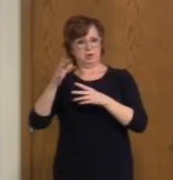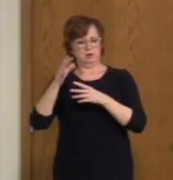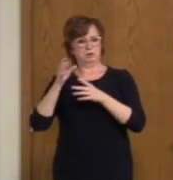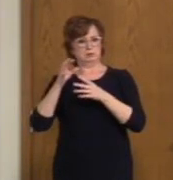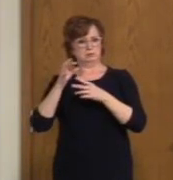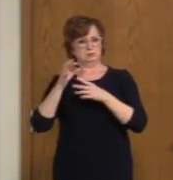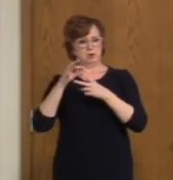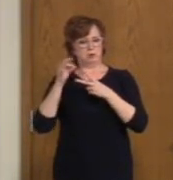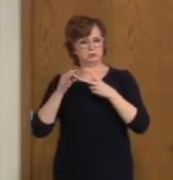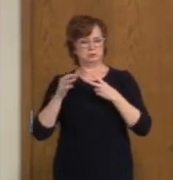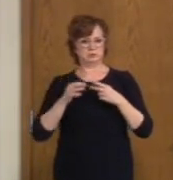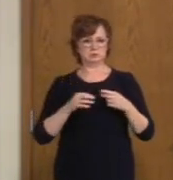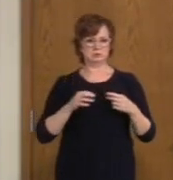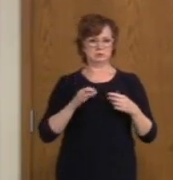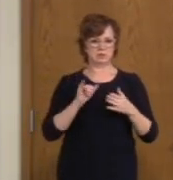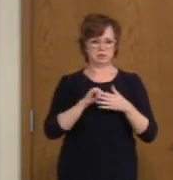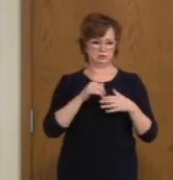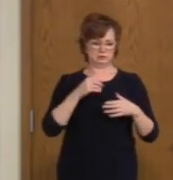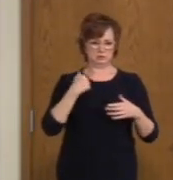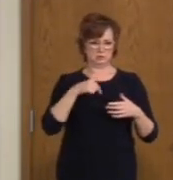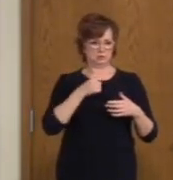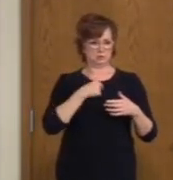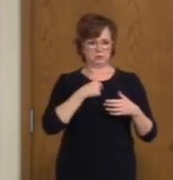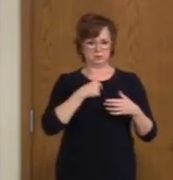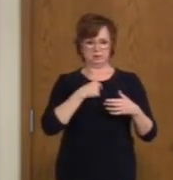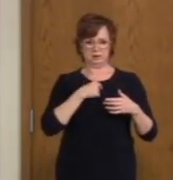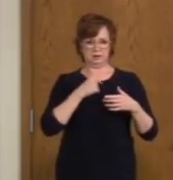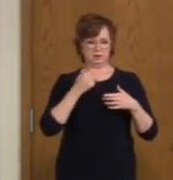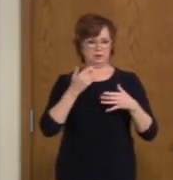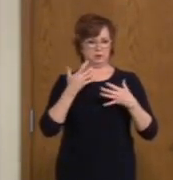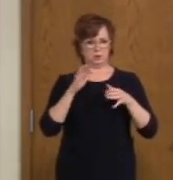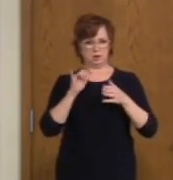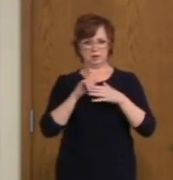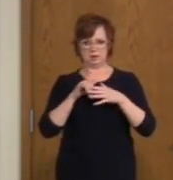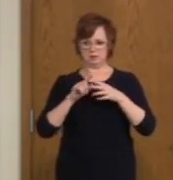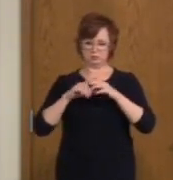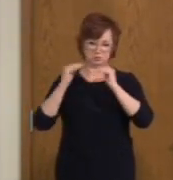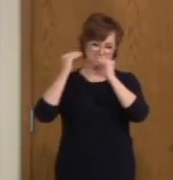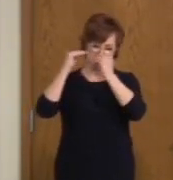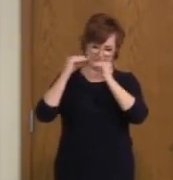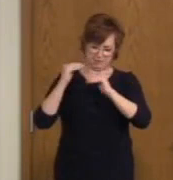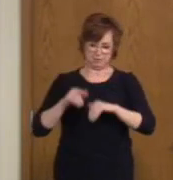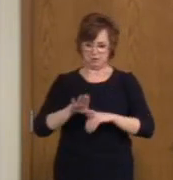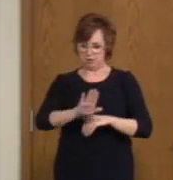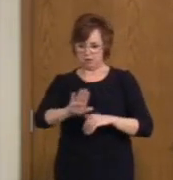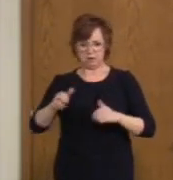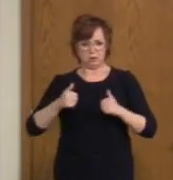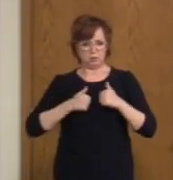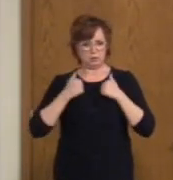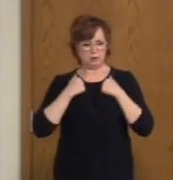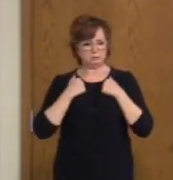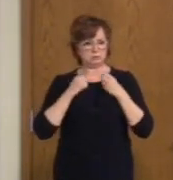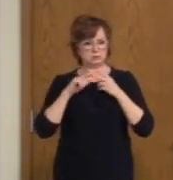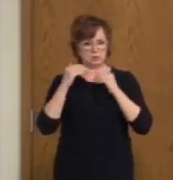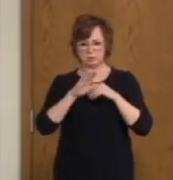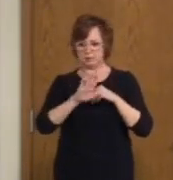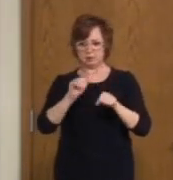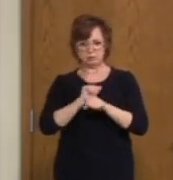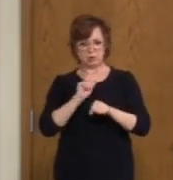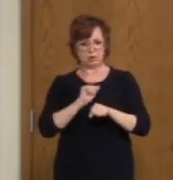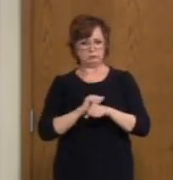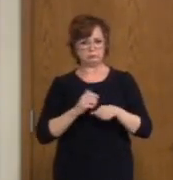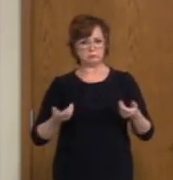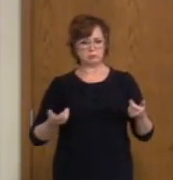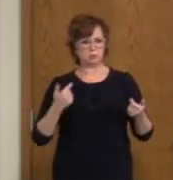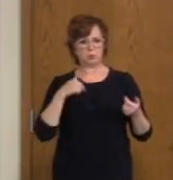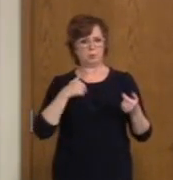item that we would choose is to enact restrictions that impact not only people's lives, but impact ultimately their livelihoods.